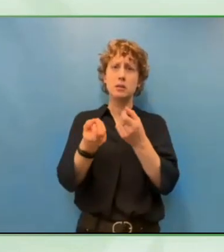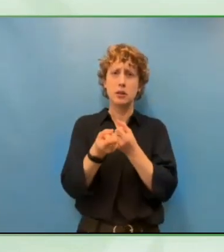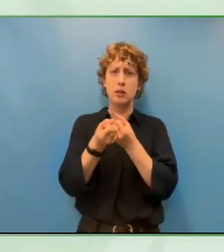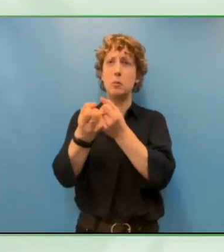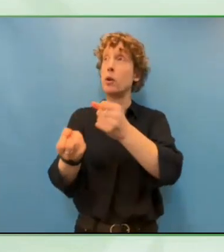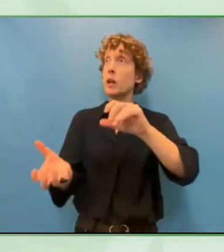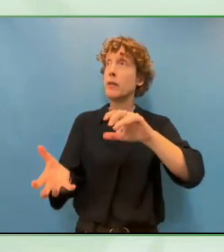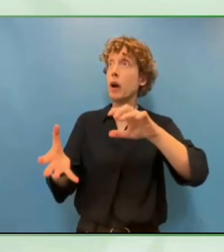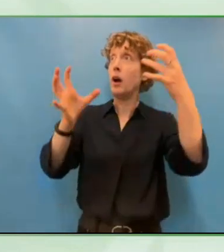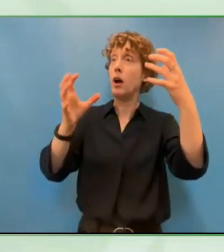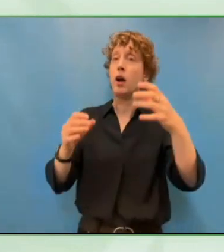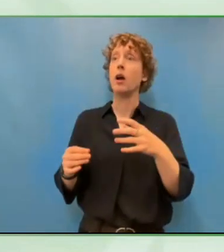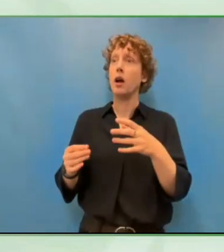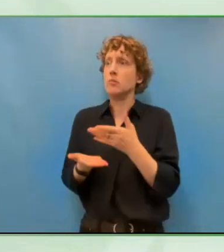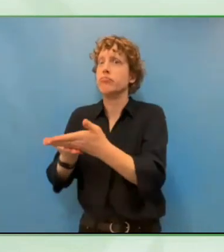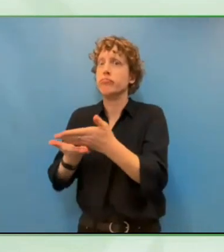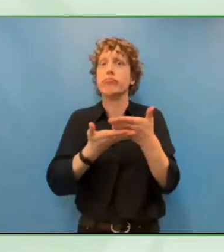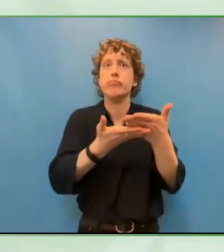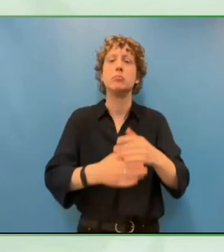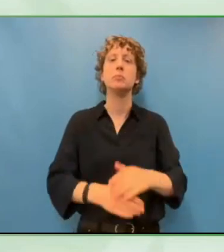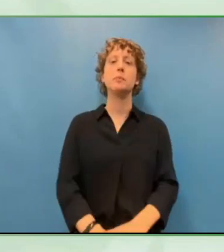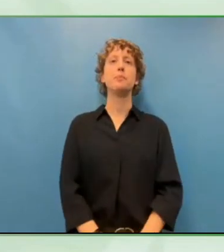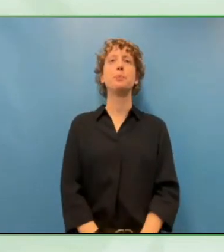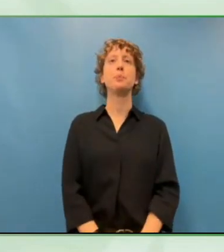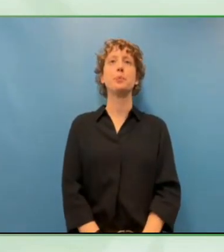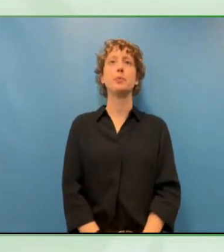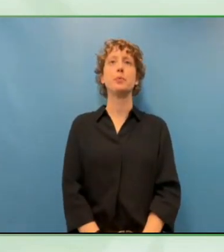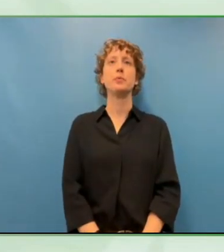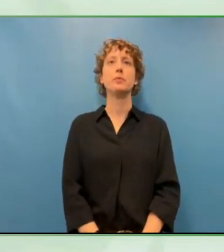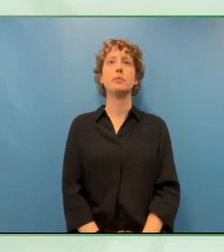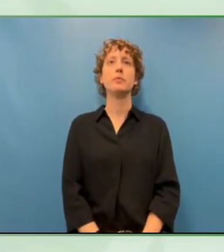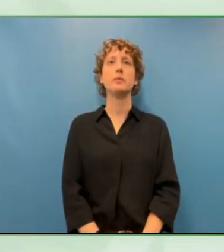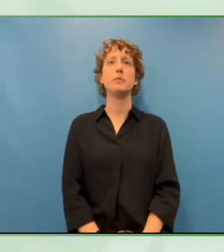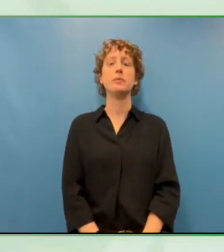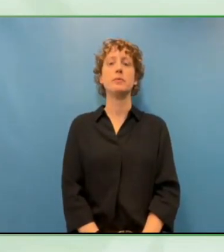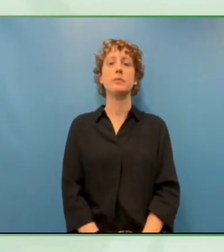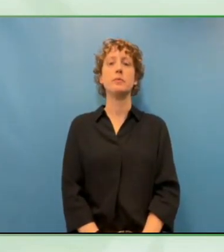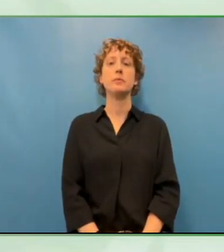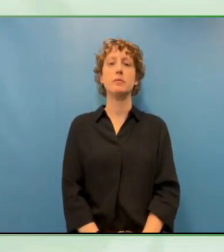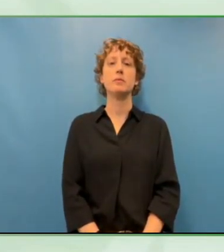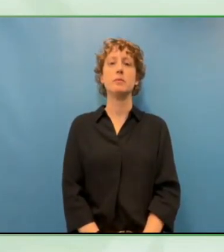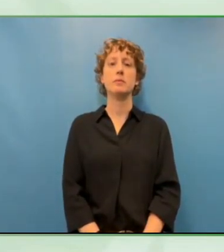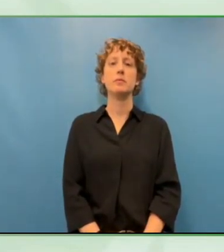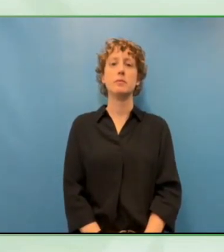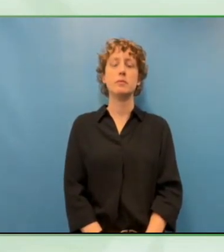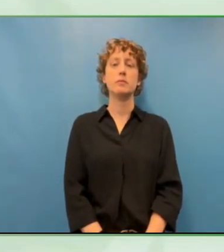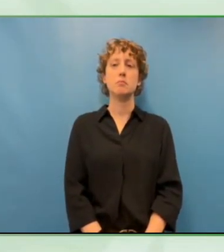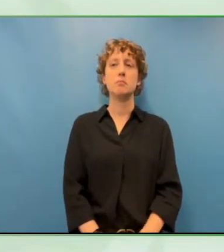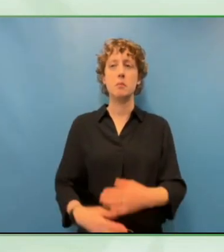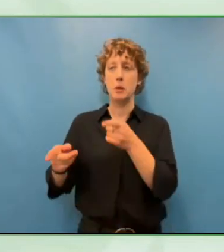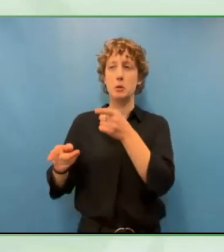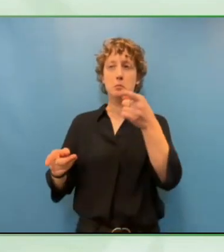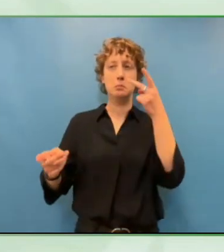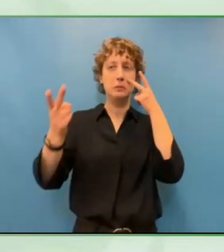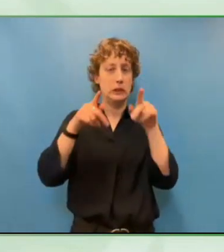crisis. What we currently see, and people probably have seen it also, for example, what's been